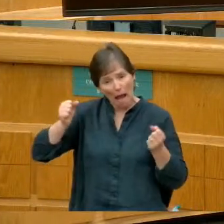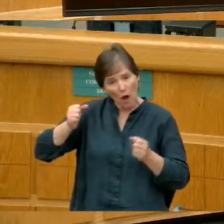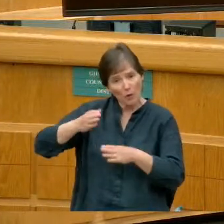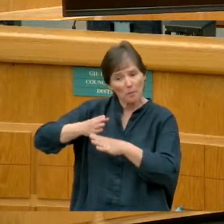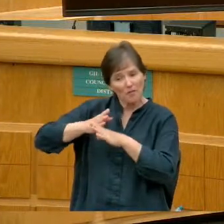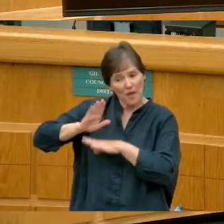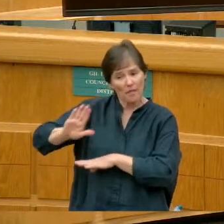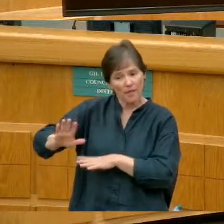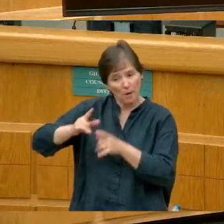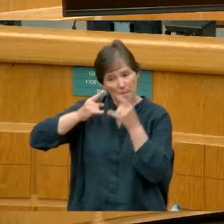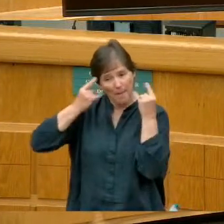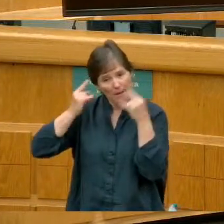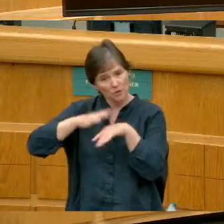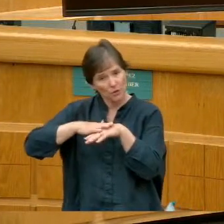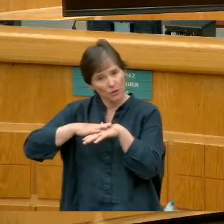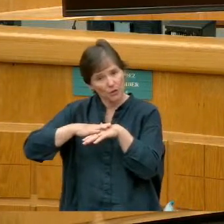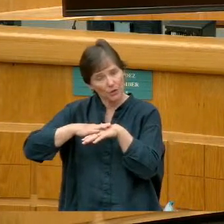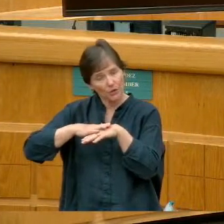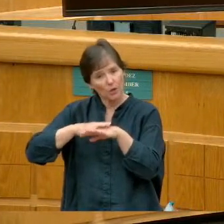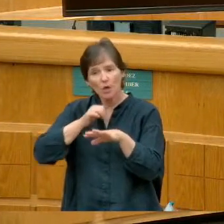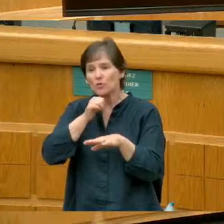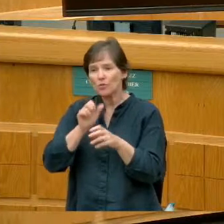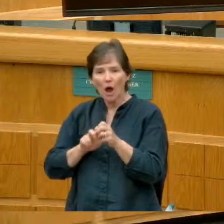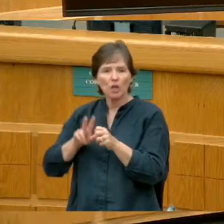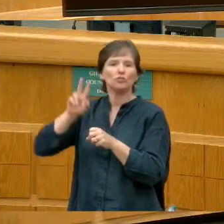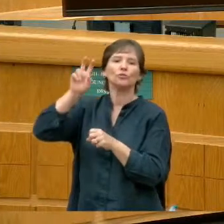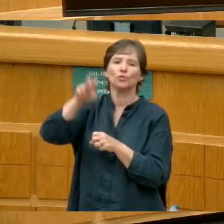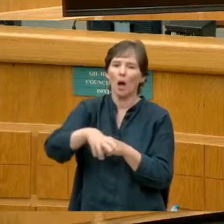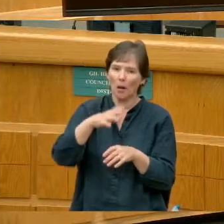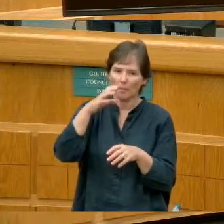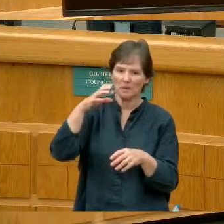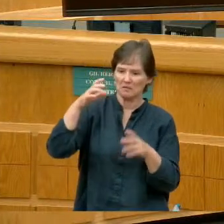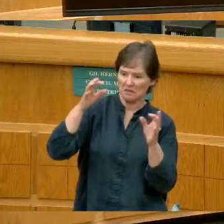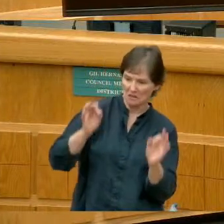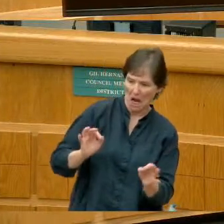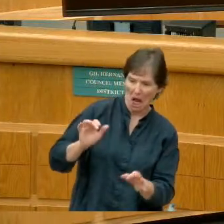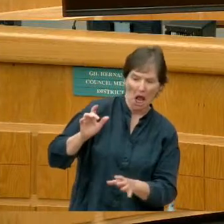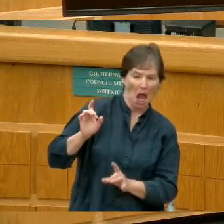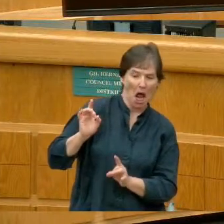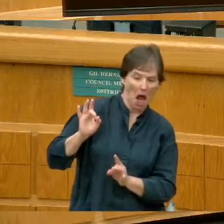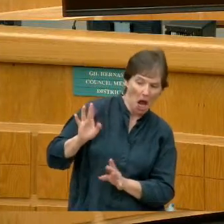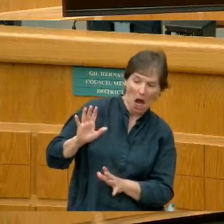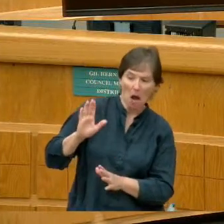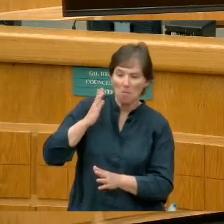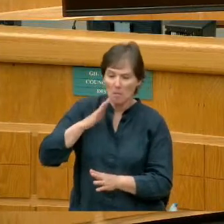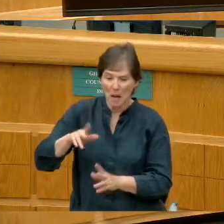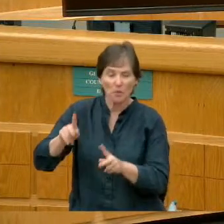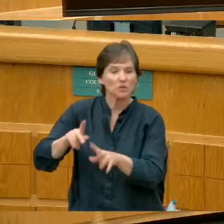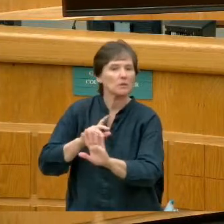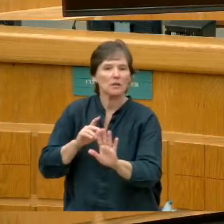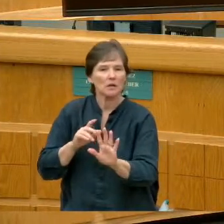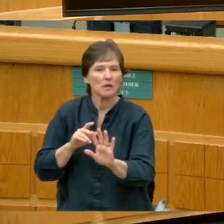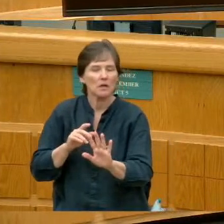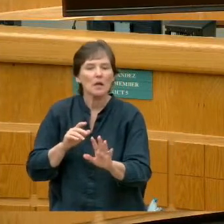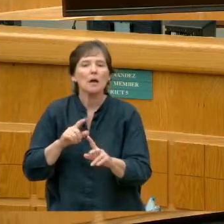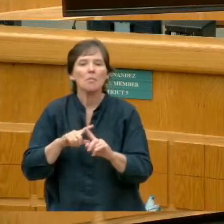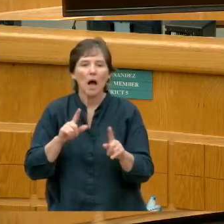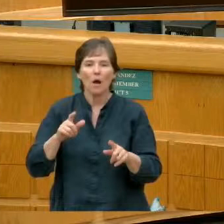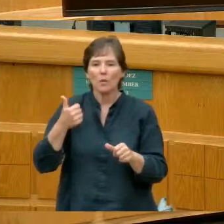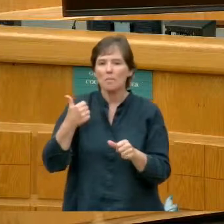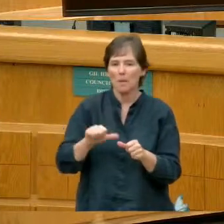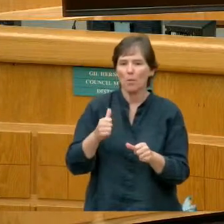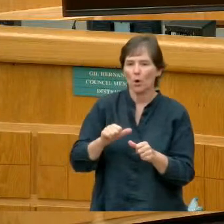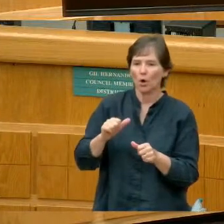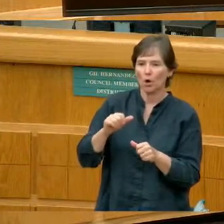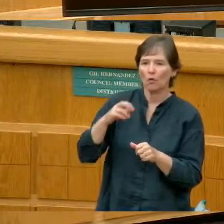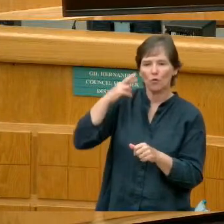to the conclusion, but definitely allow people who are in a position to be enforcers to do so. And I